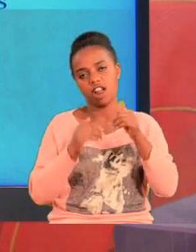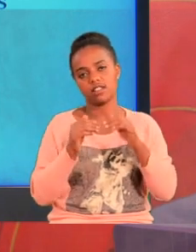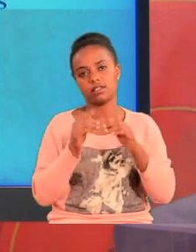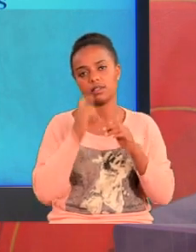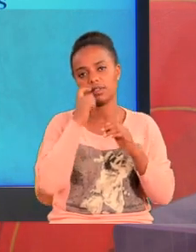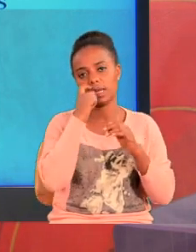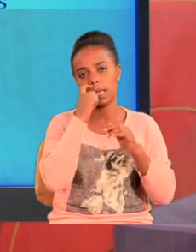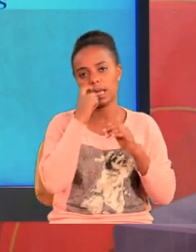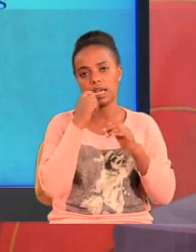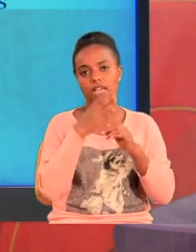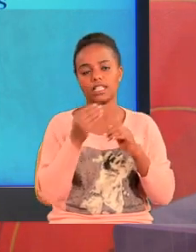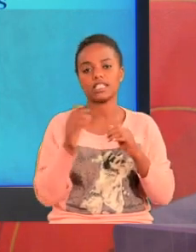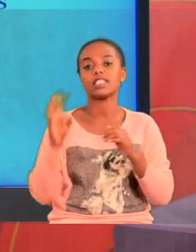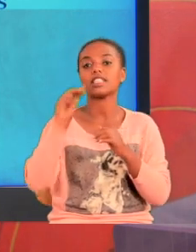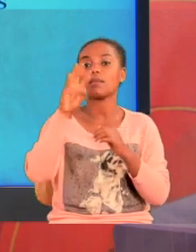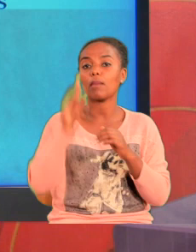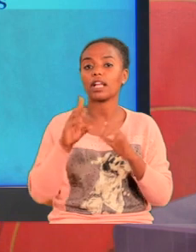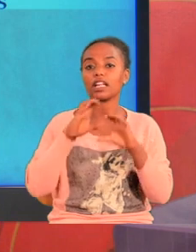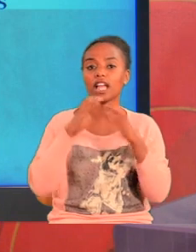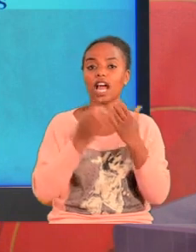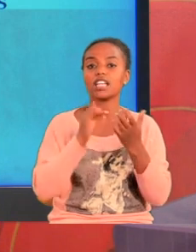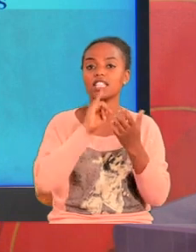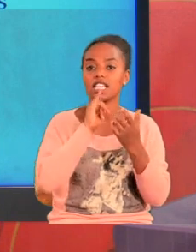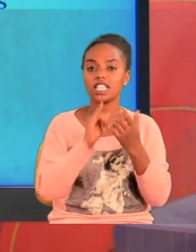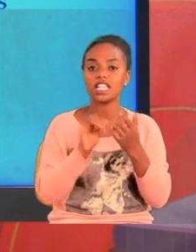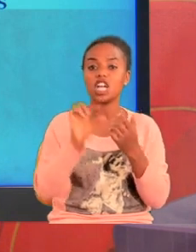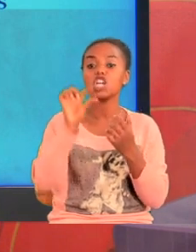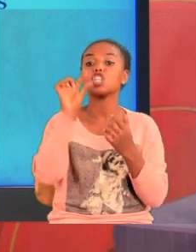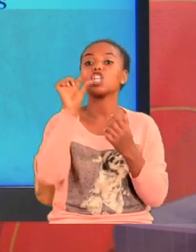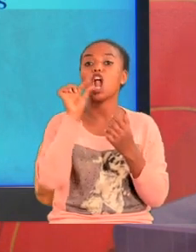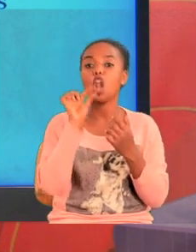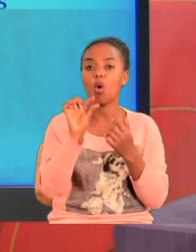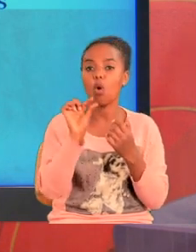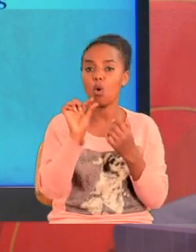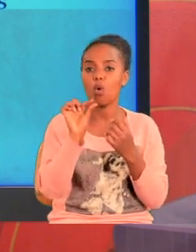And the median class is the lowest